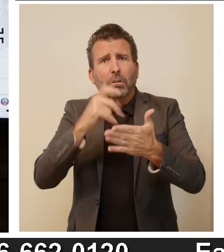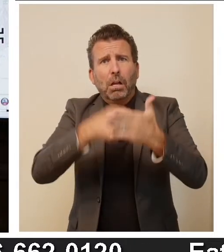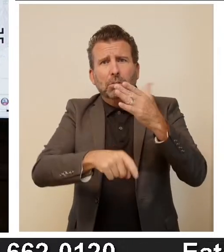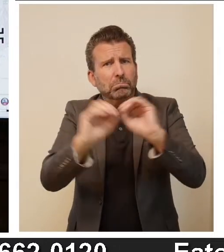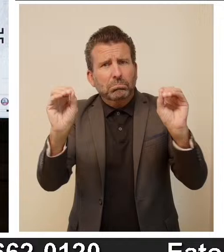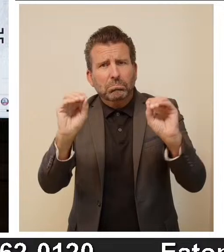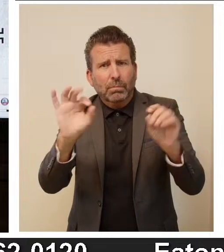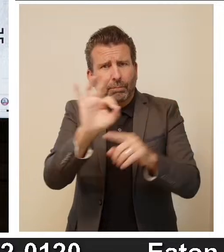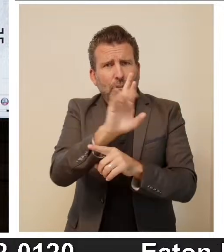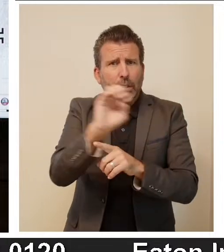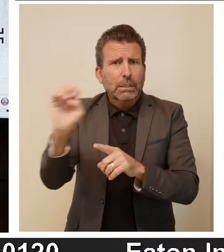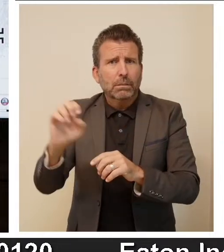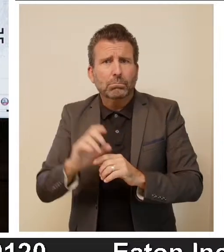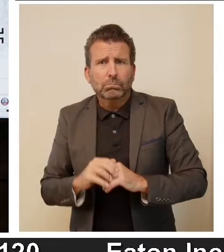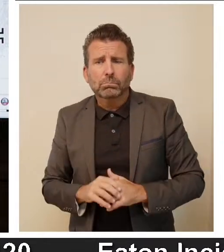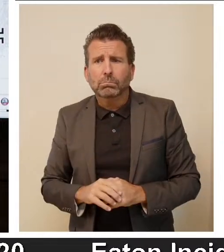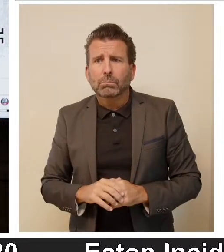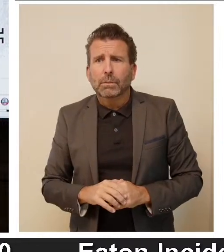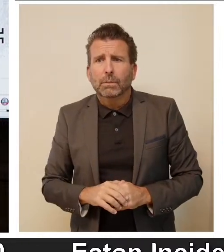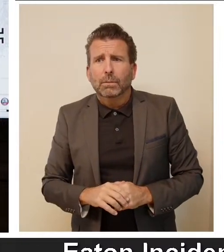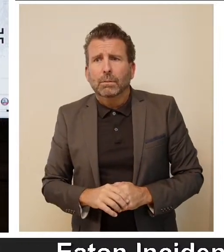fire debris is removed.